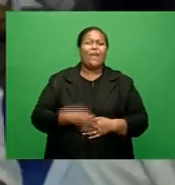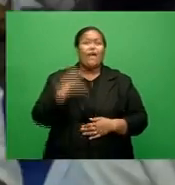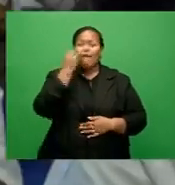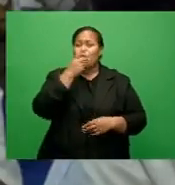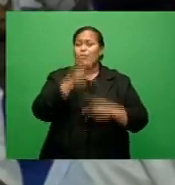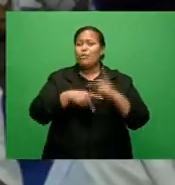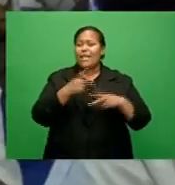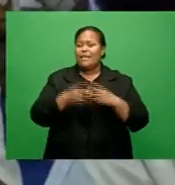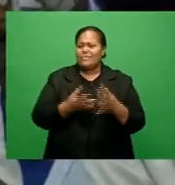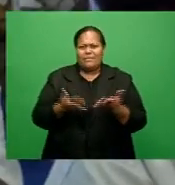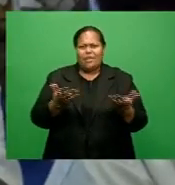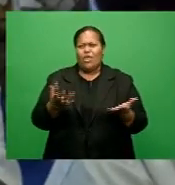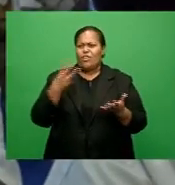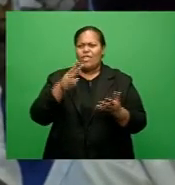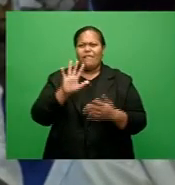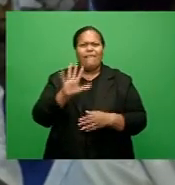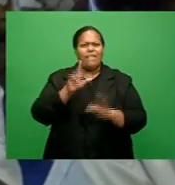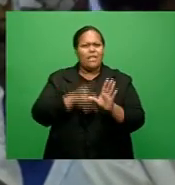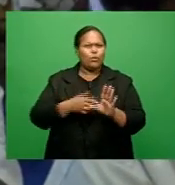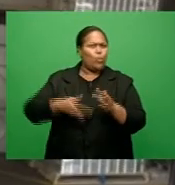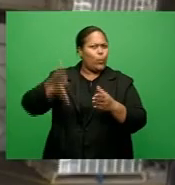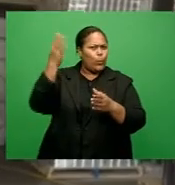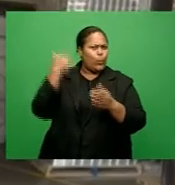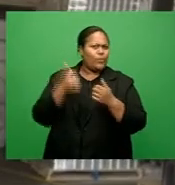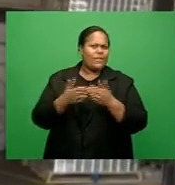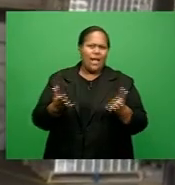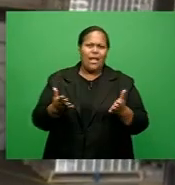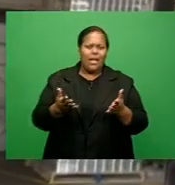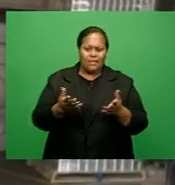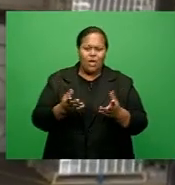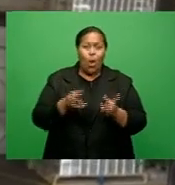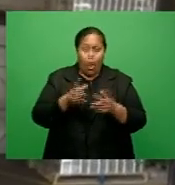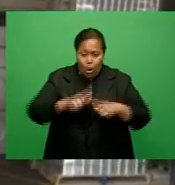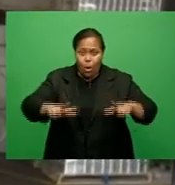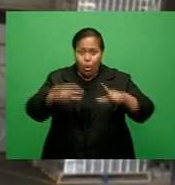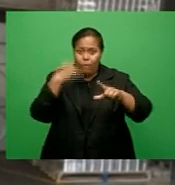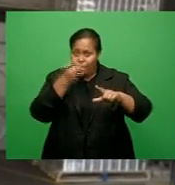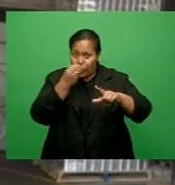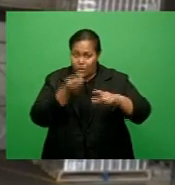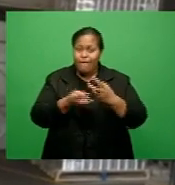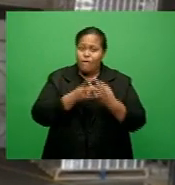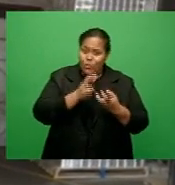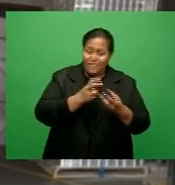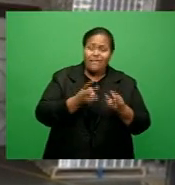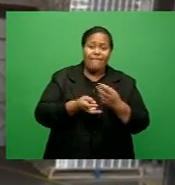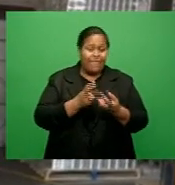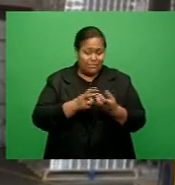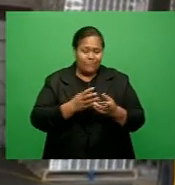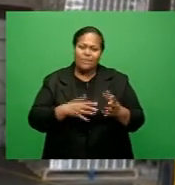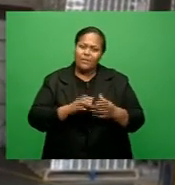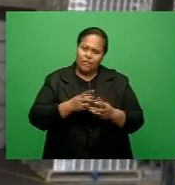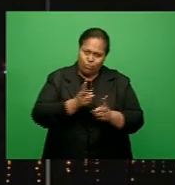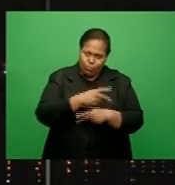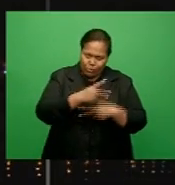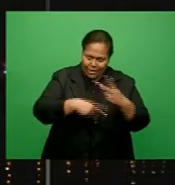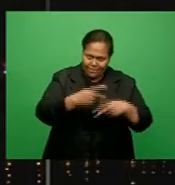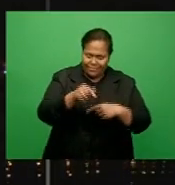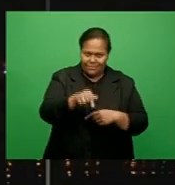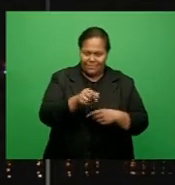years and continues to develop products using local fruits and vegetables. Verina Rakautonga, FBC